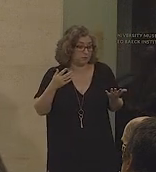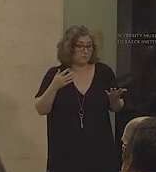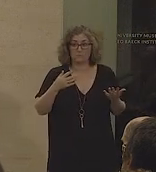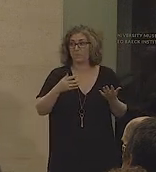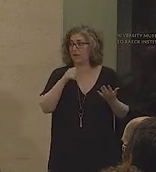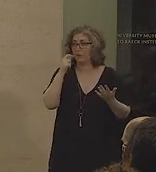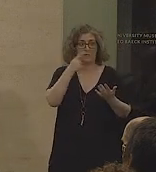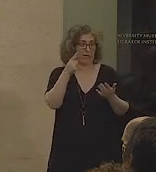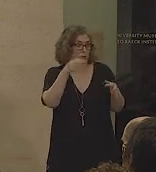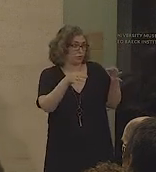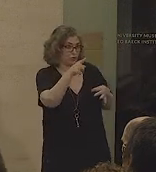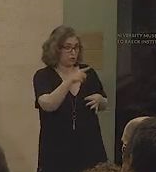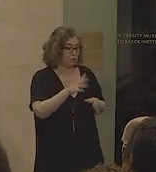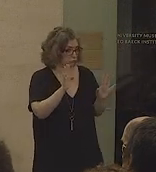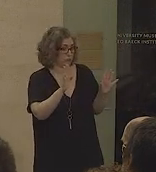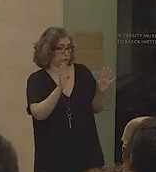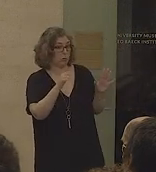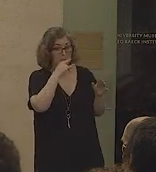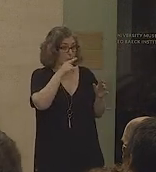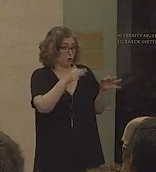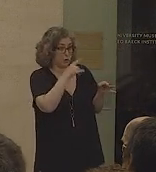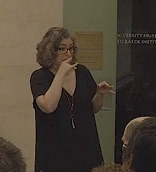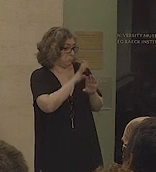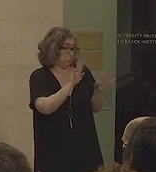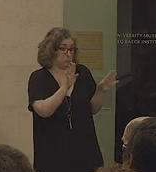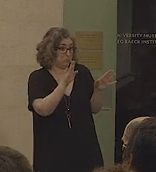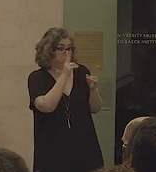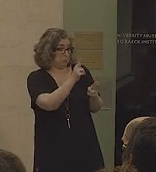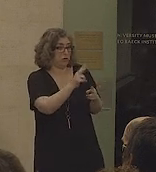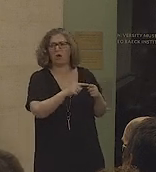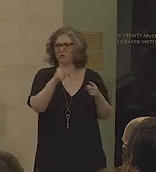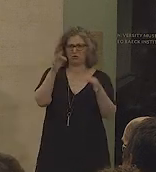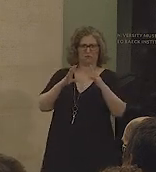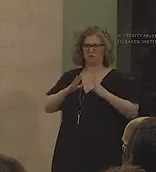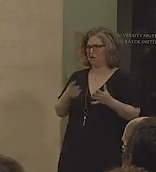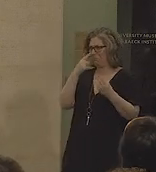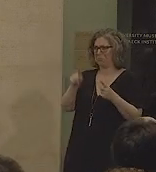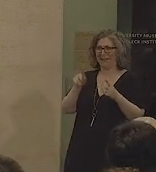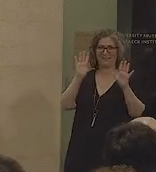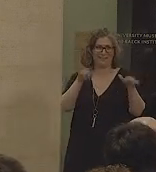don't think anybody can judge you or the kids. Yeah. No, we're